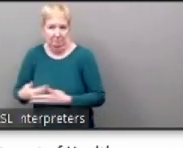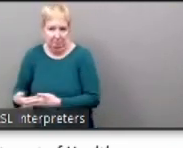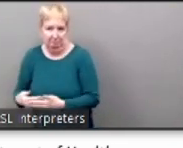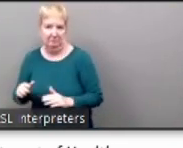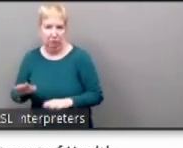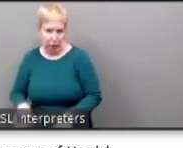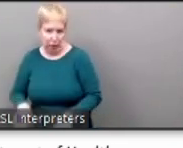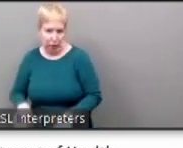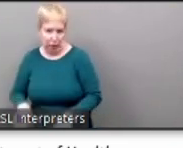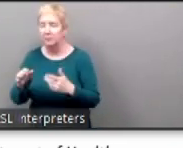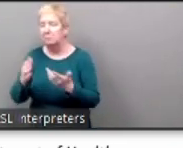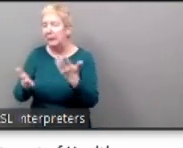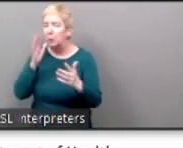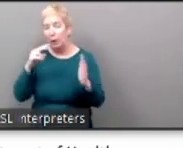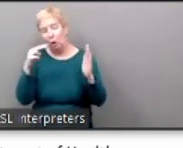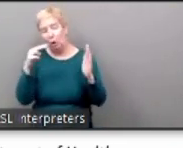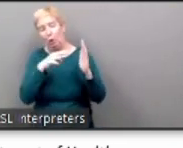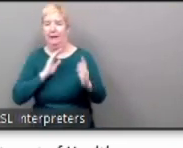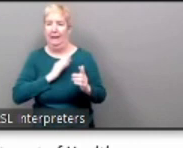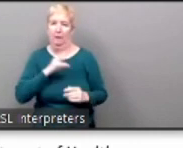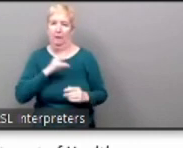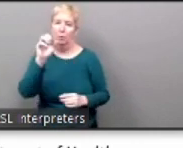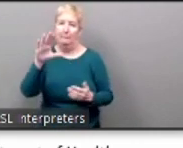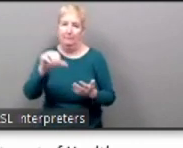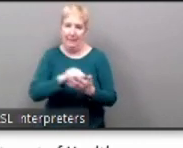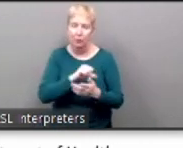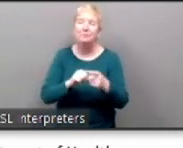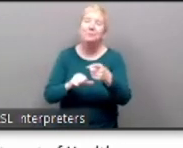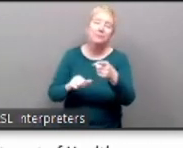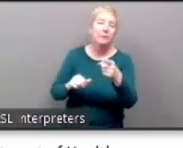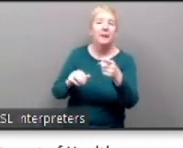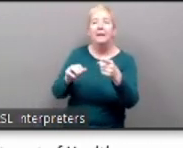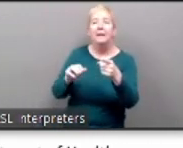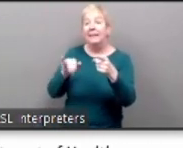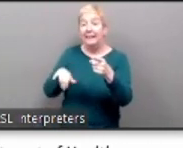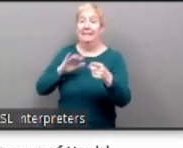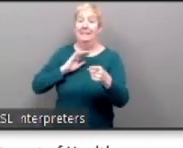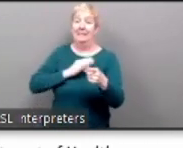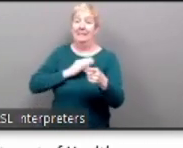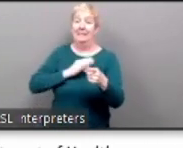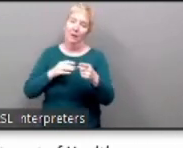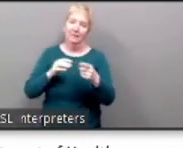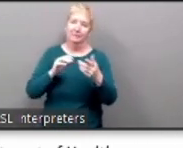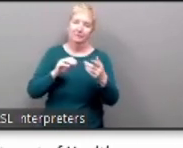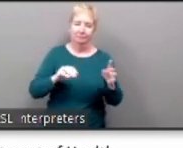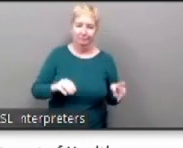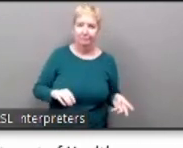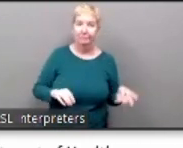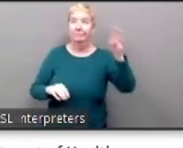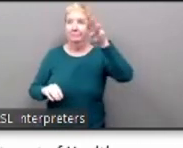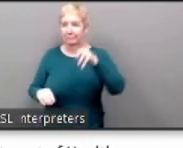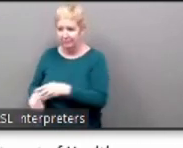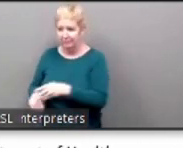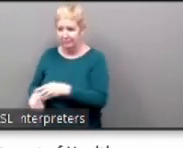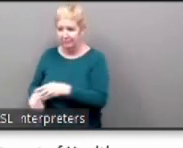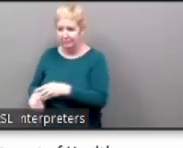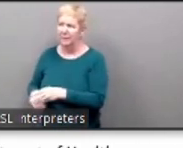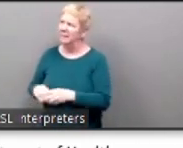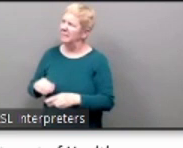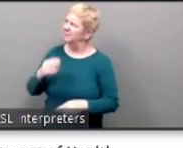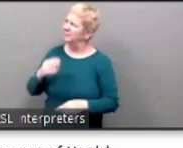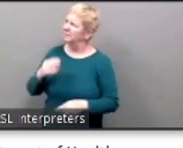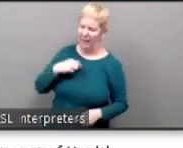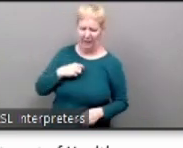data here. This is our epidemiologic curve. I feel kind of funny presenting this with Christine on the call today, because normally I'm the one